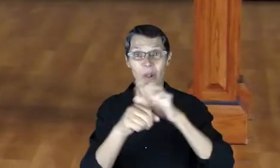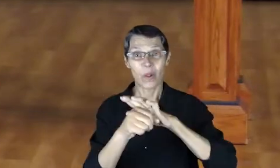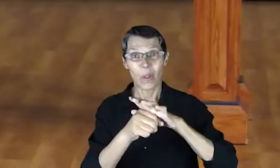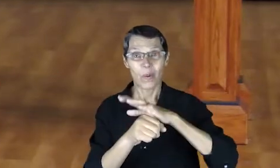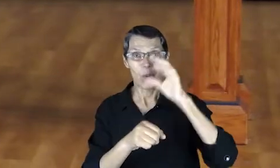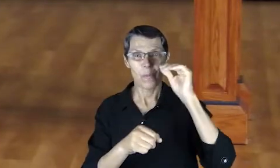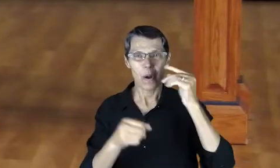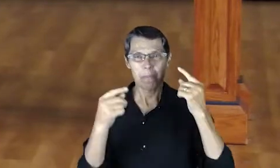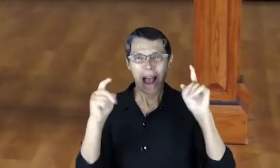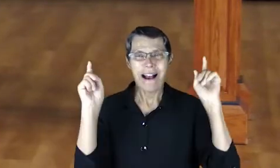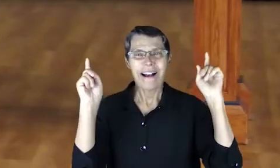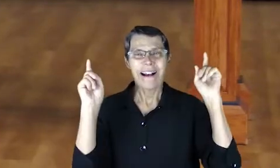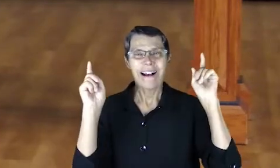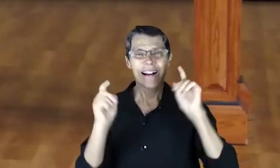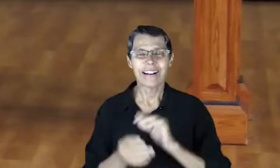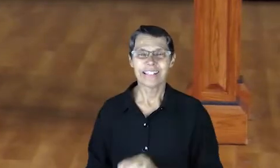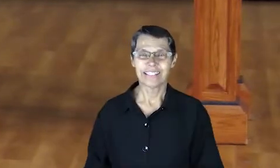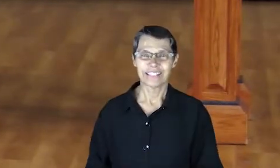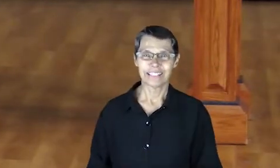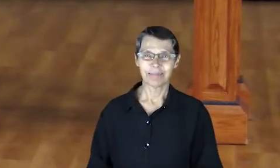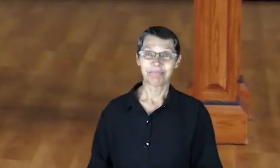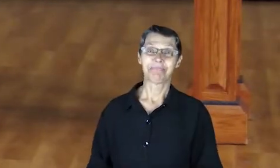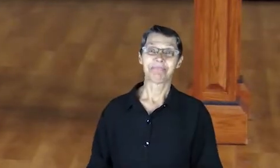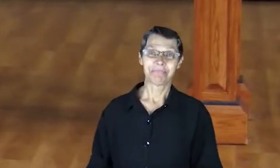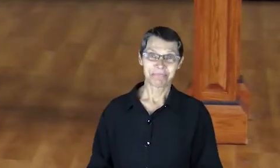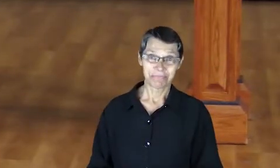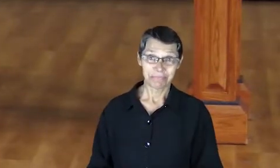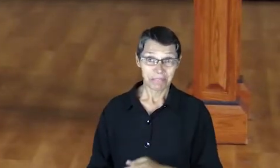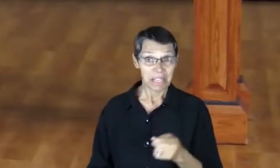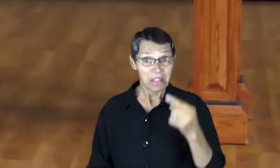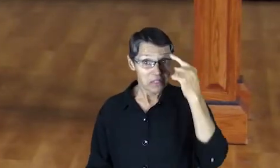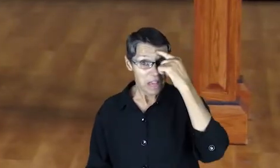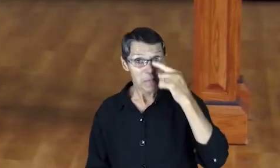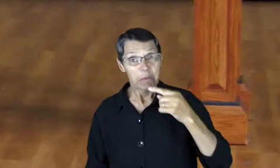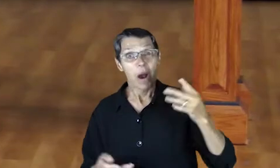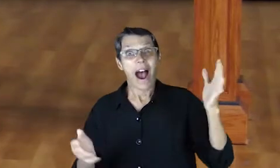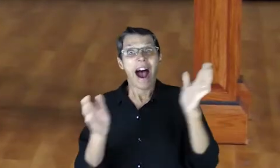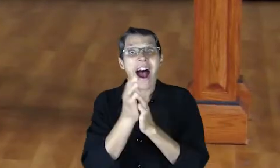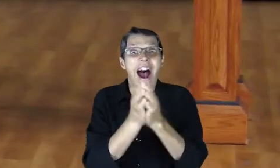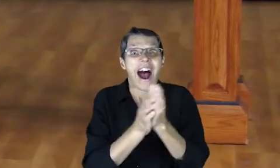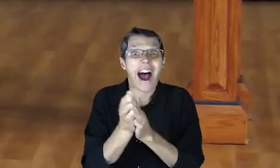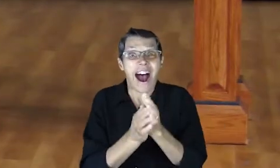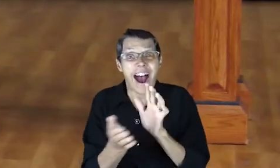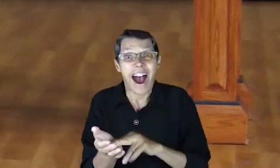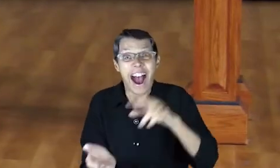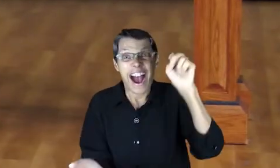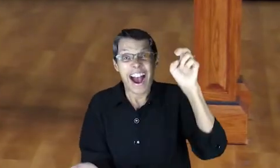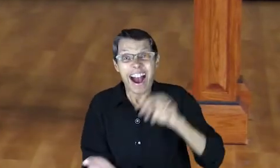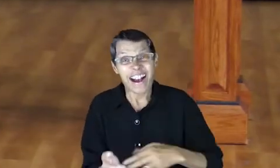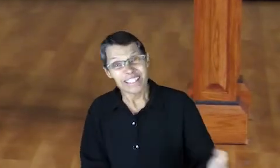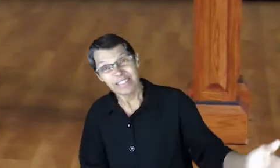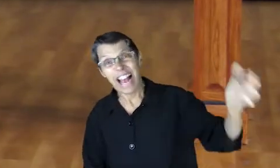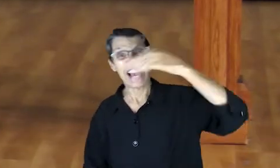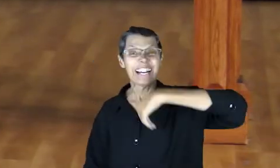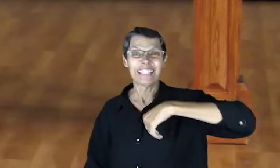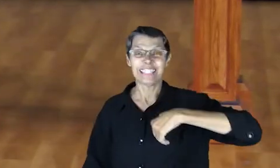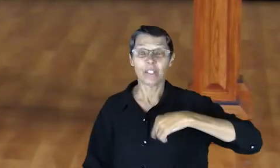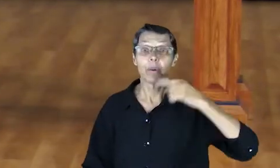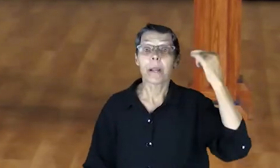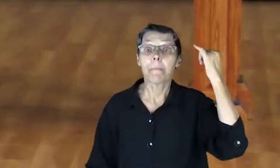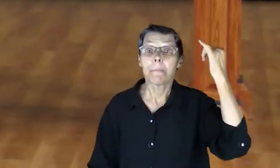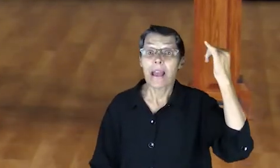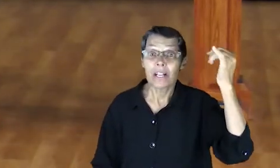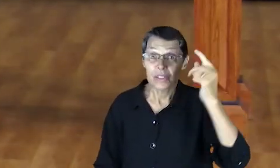made good. And one might imagine that he would be welcomed with open arms. One might imagine that